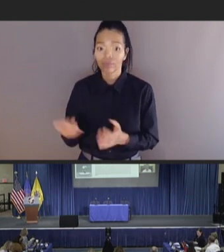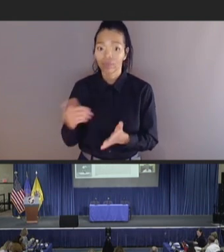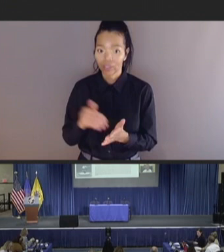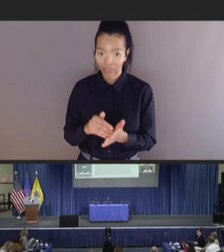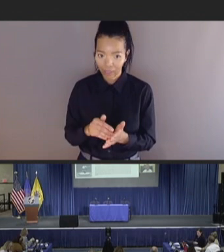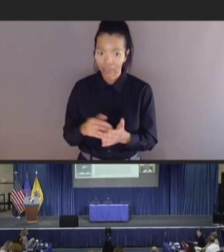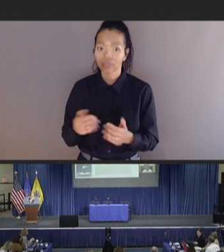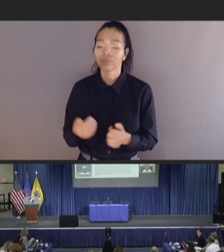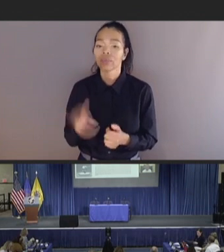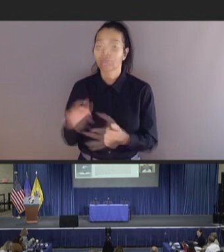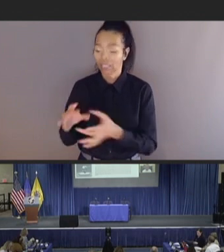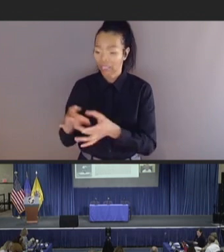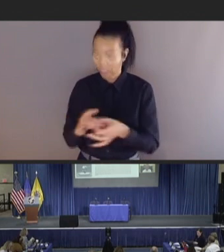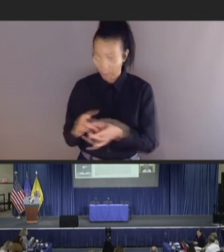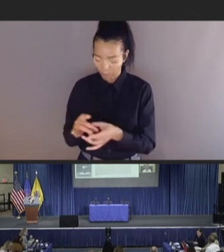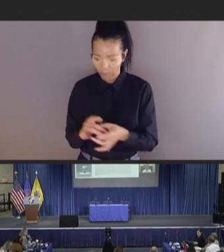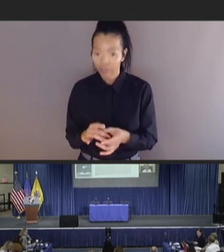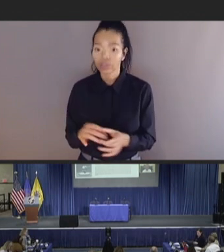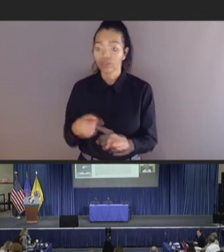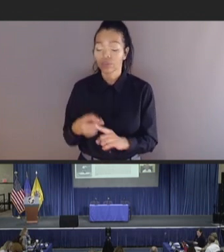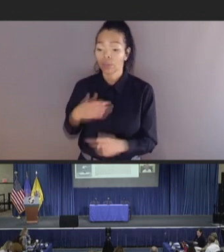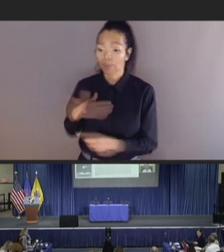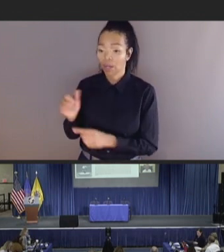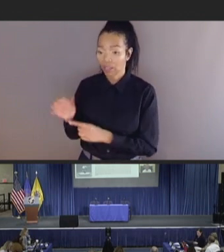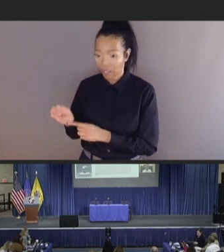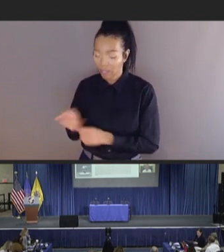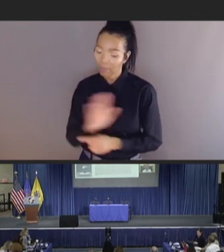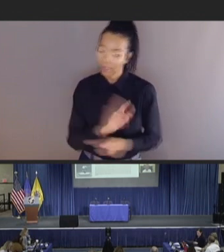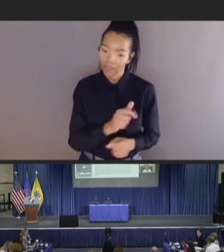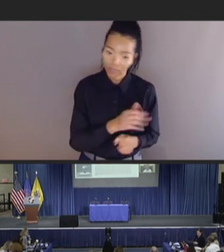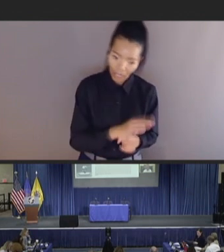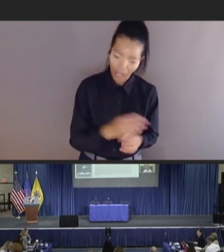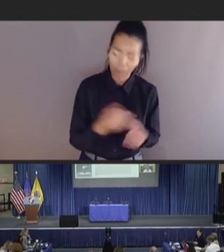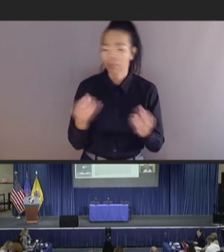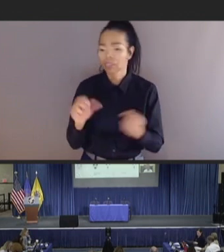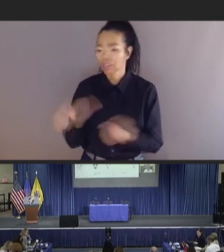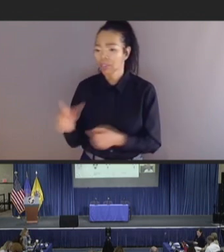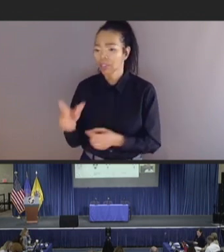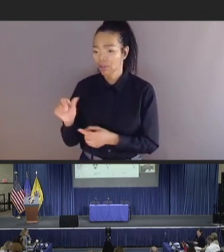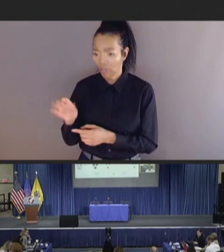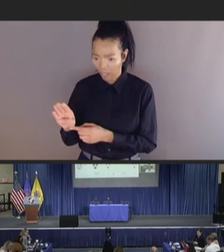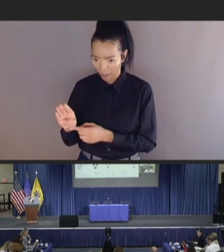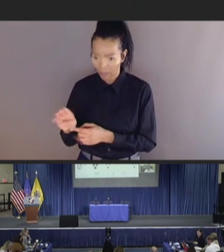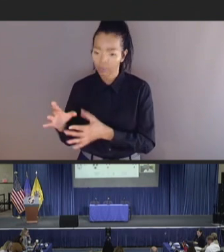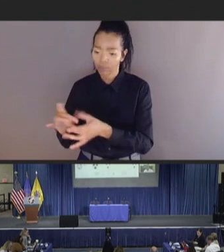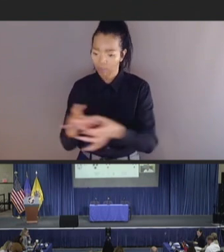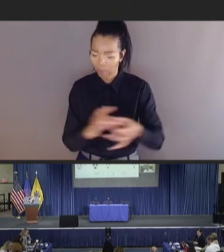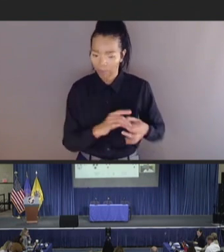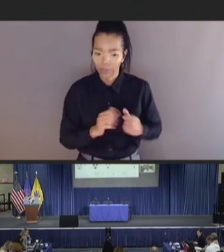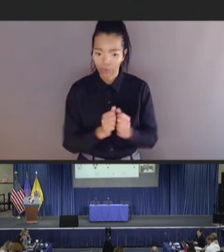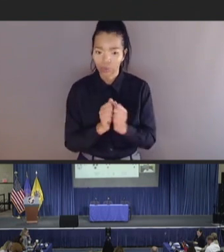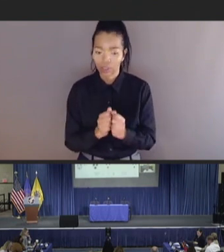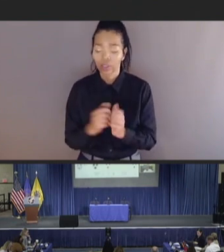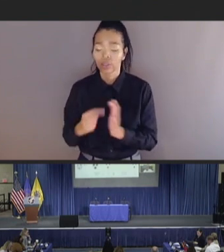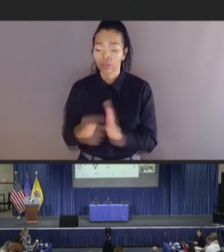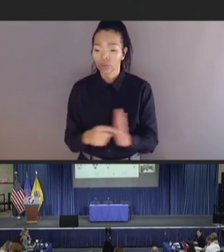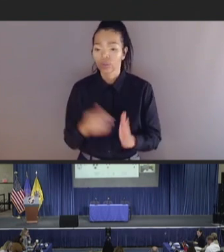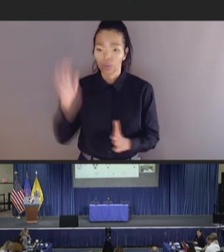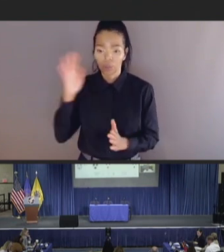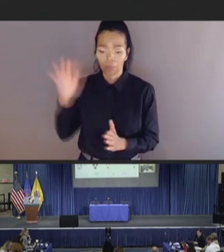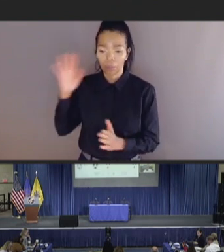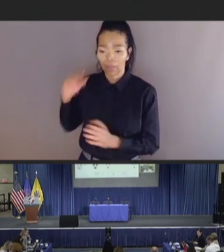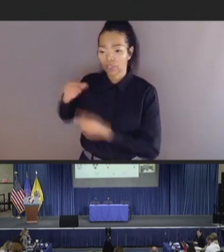collaboration that was done from my lab, his lab, and many, many others. What we have shown is that this fast